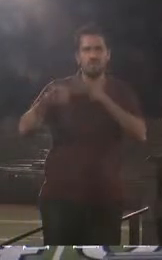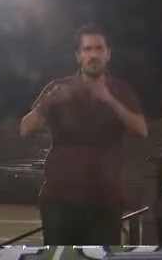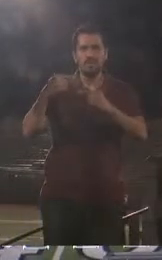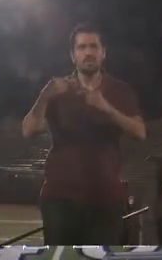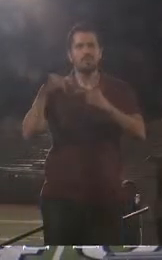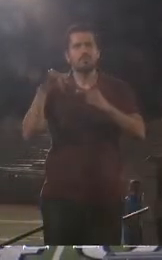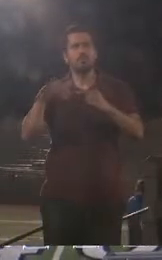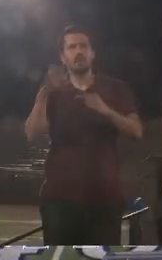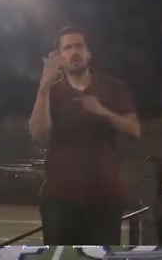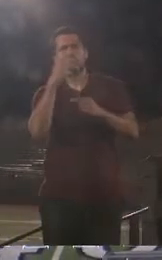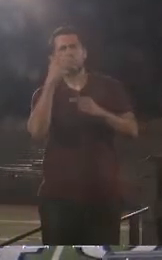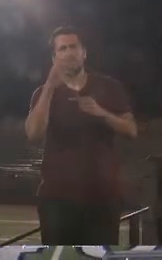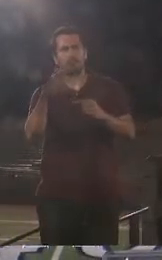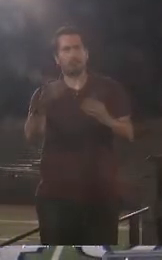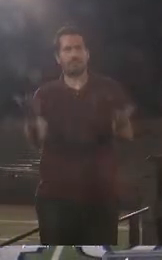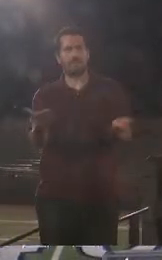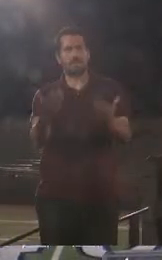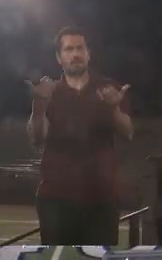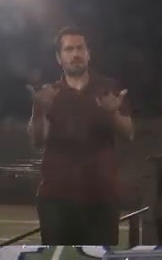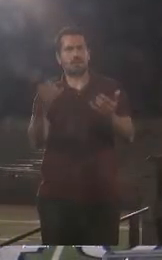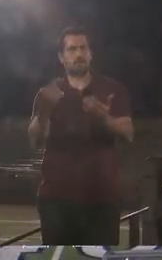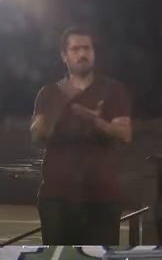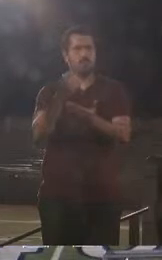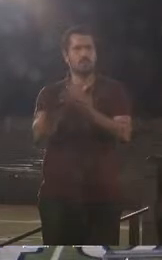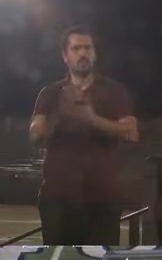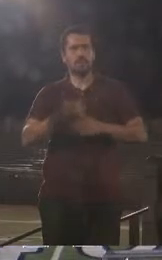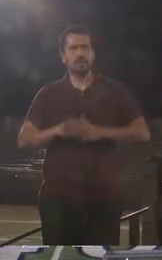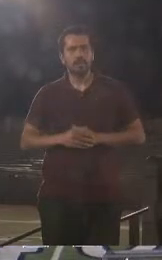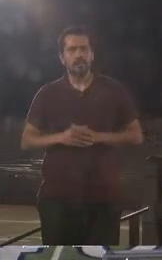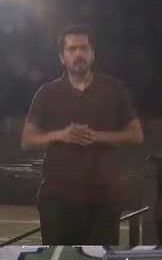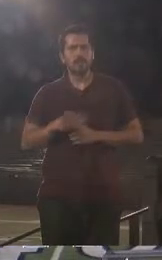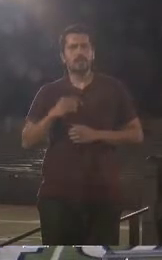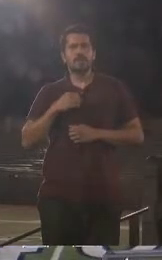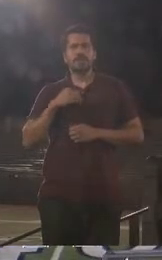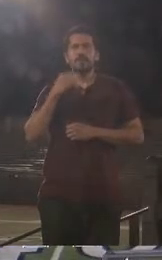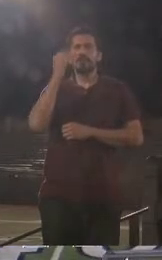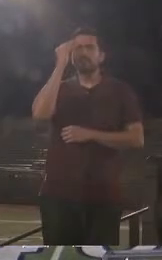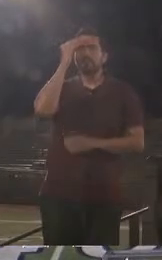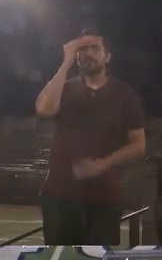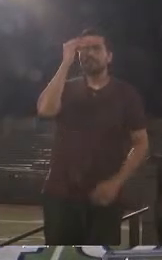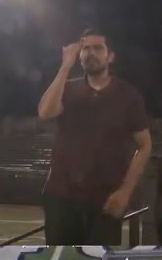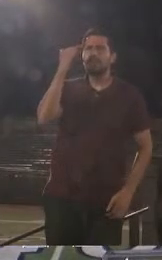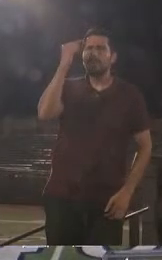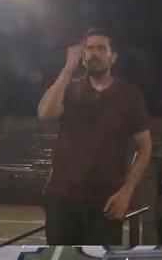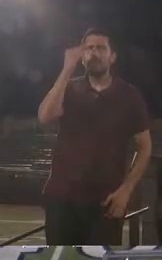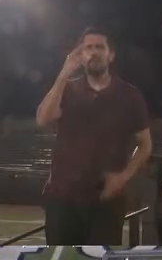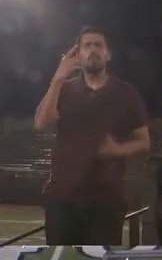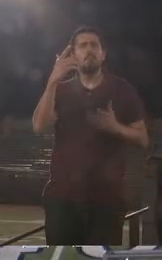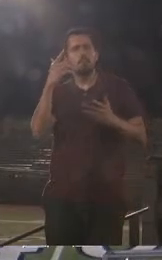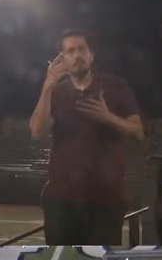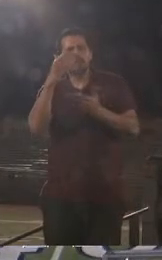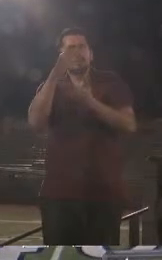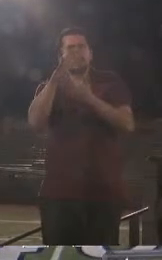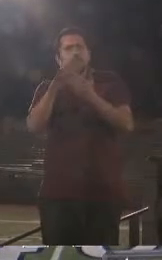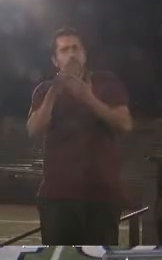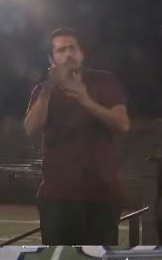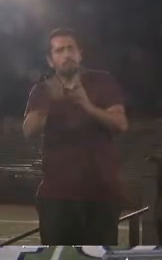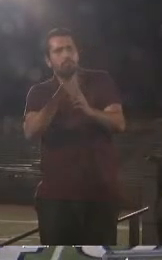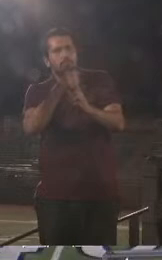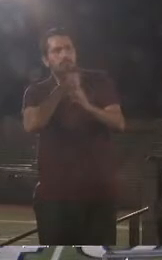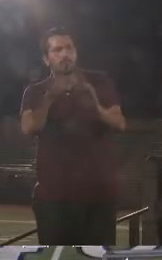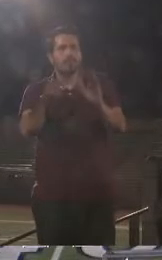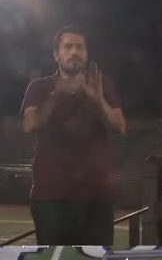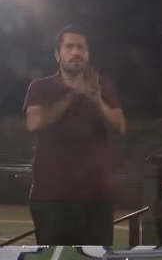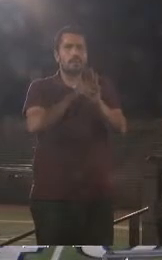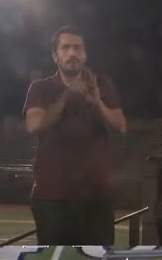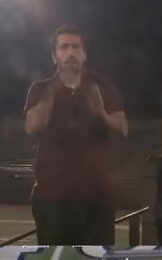wonderful. And I kind of can't help but think that there's been some toll, right, on our mental